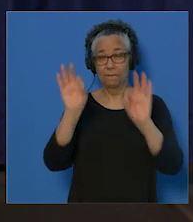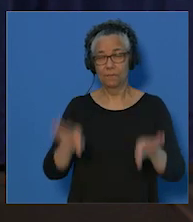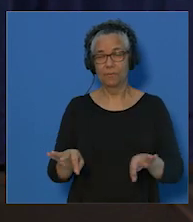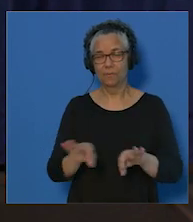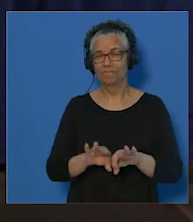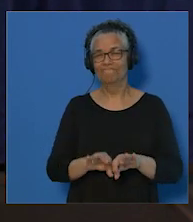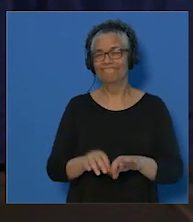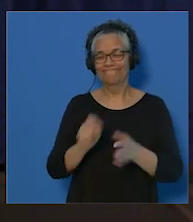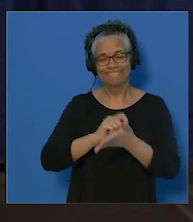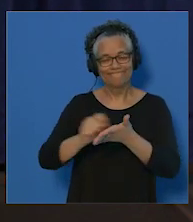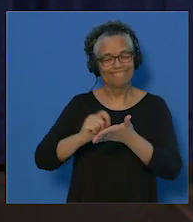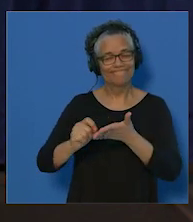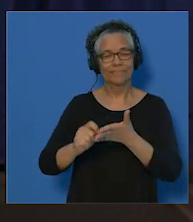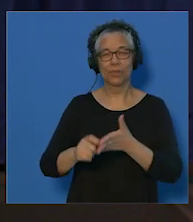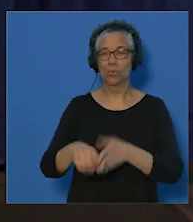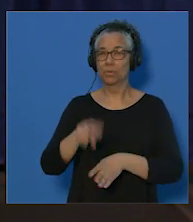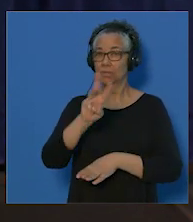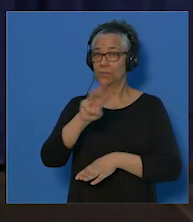Education's website,